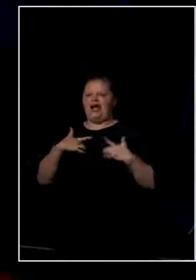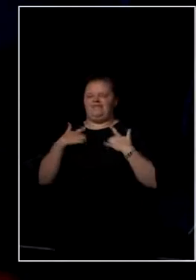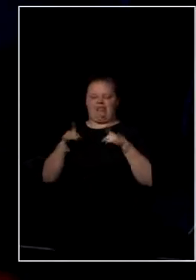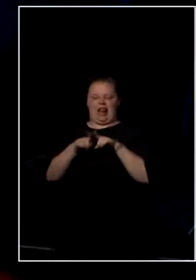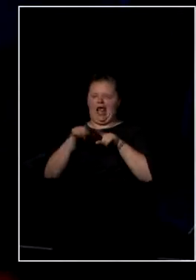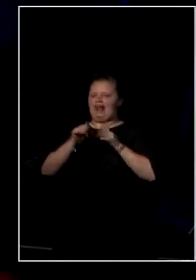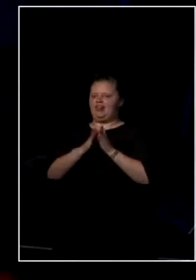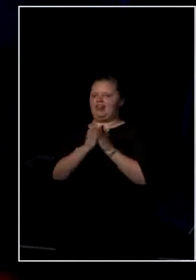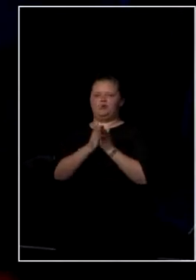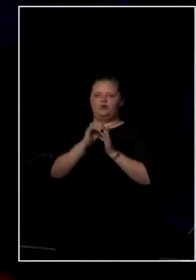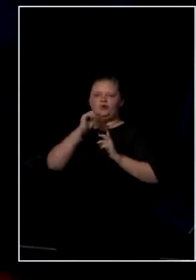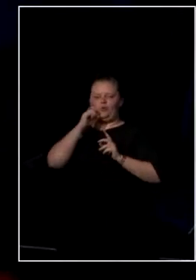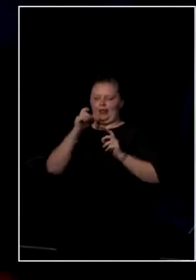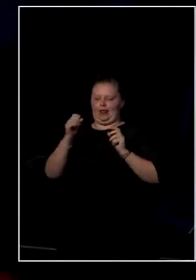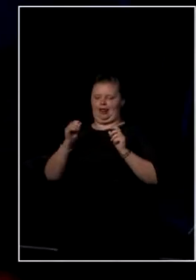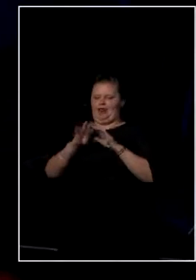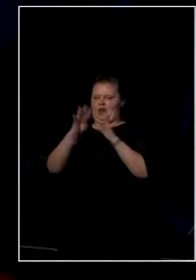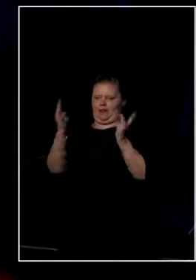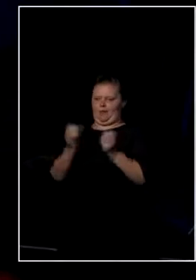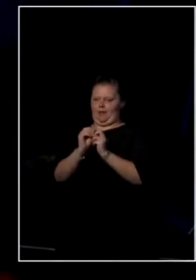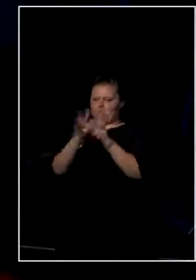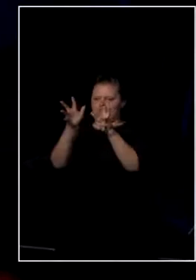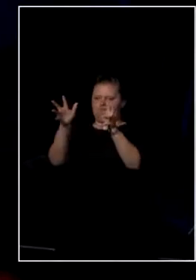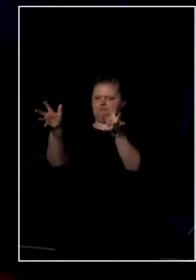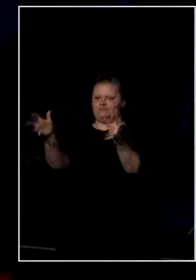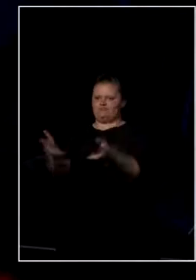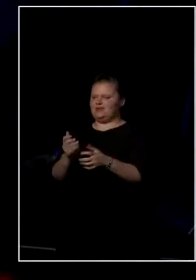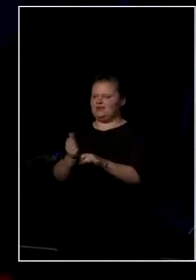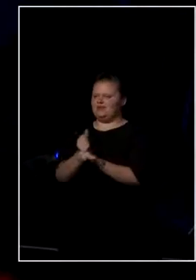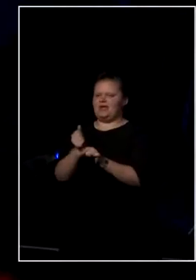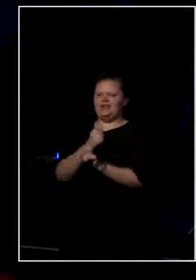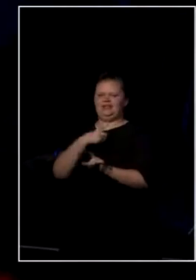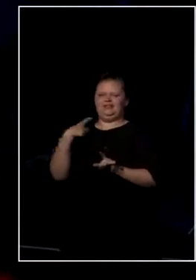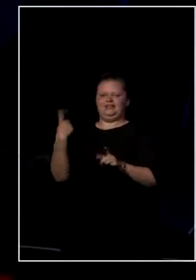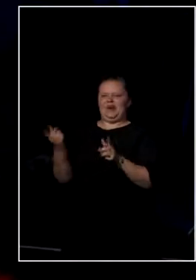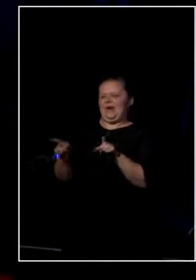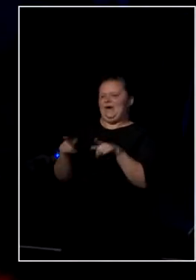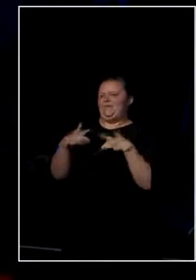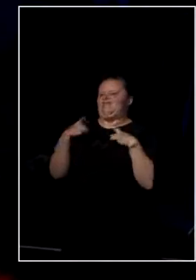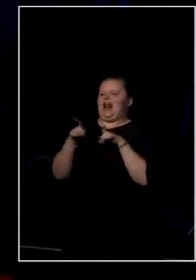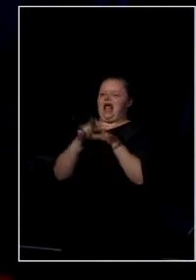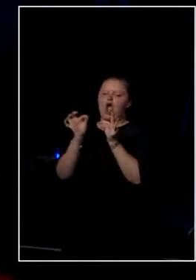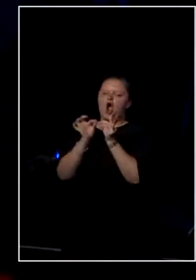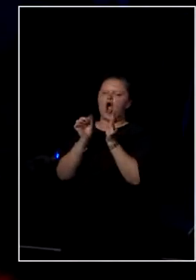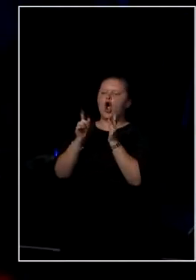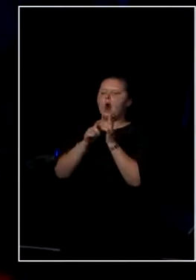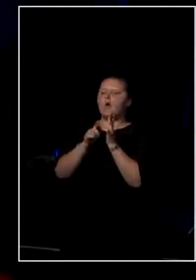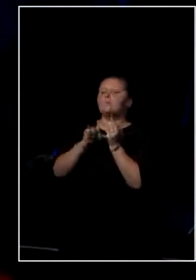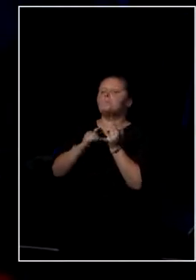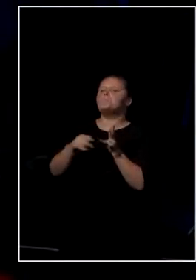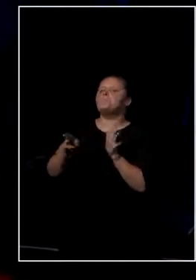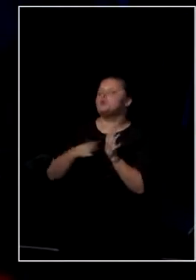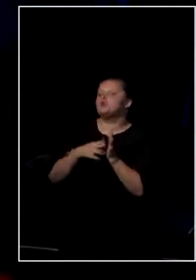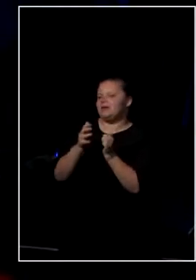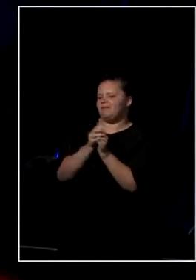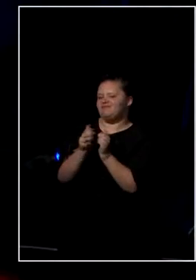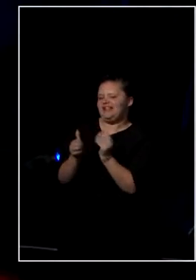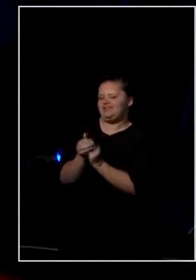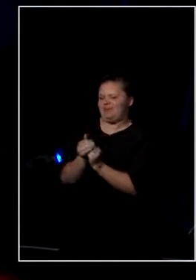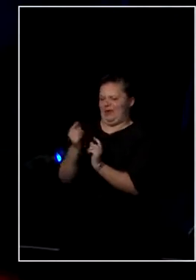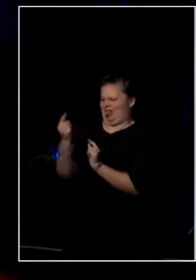this book is going to go out into the world and it's going to make us feel like we're all bosom friends with a bunch of strangers. Mm.